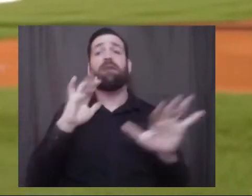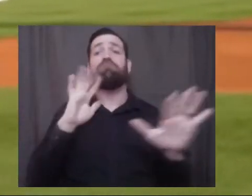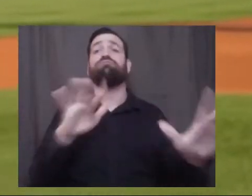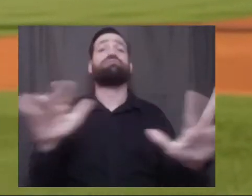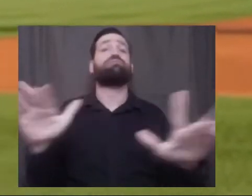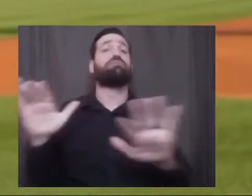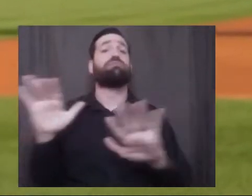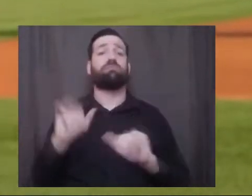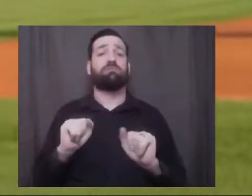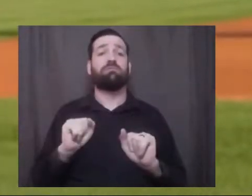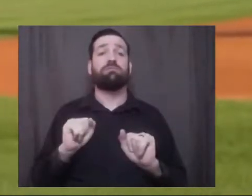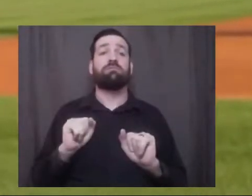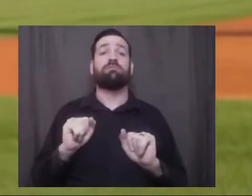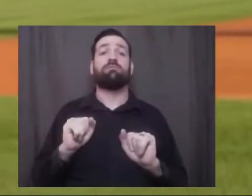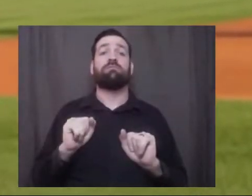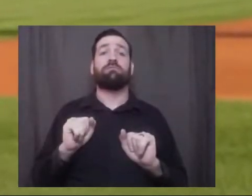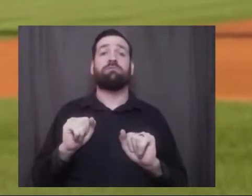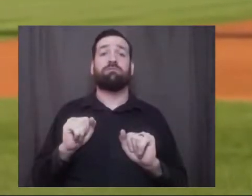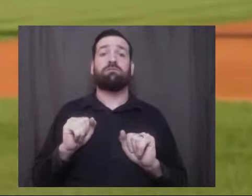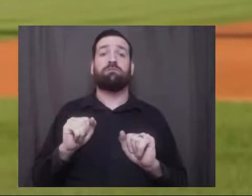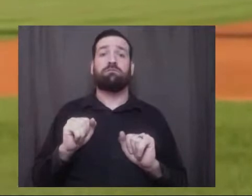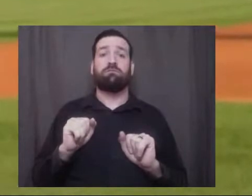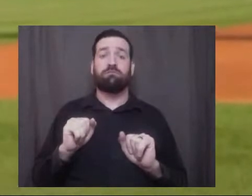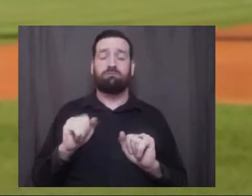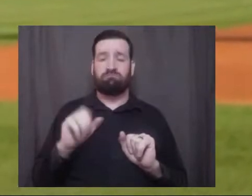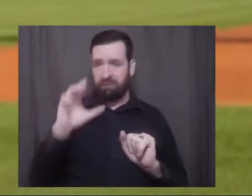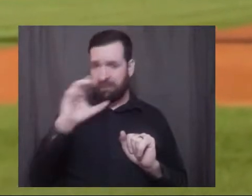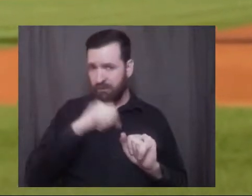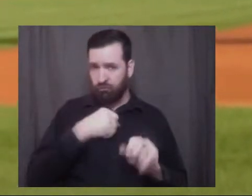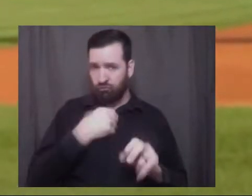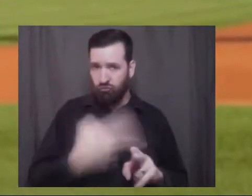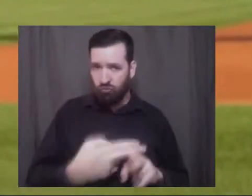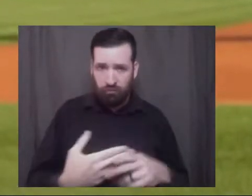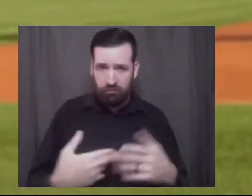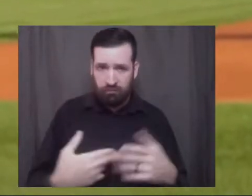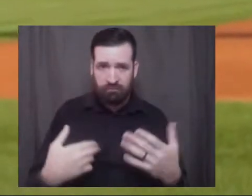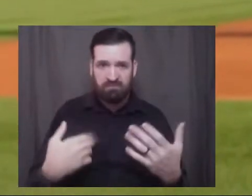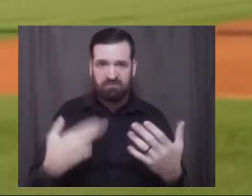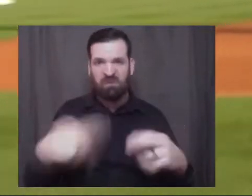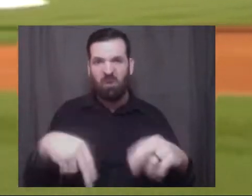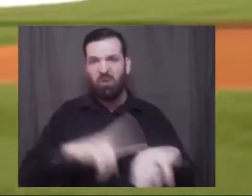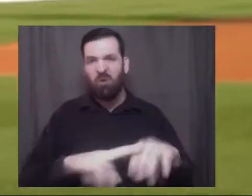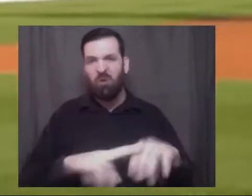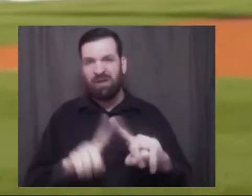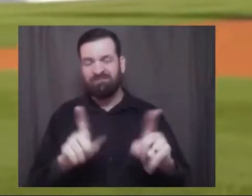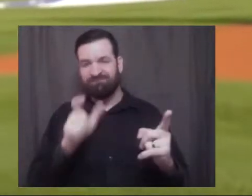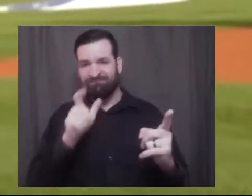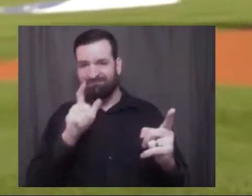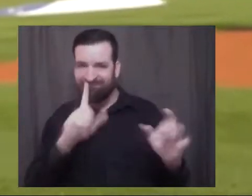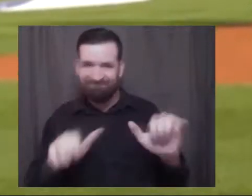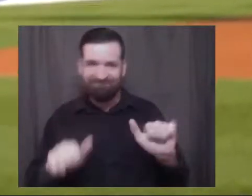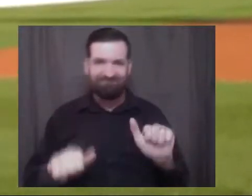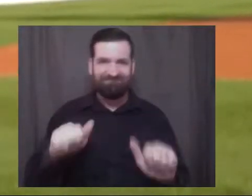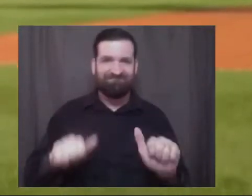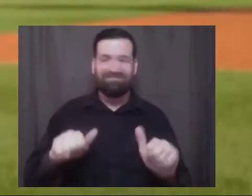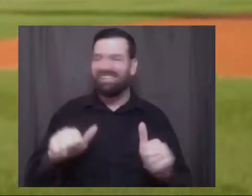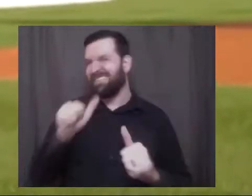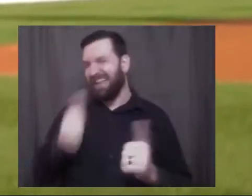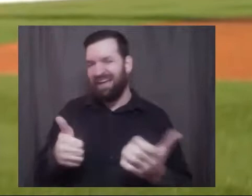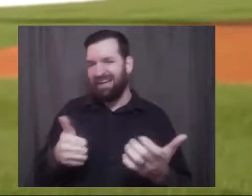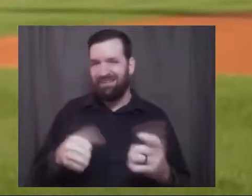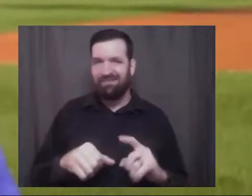back to what I guess we would call normal. Yeah. I don't know that there is such a thing as We call normal, it kind of but that. It's not. We'll go